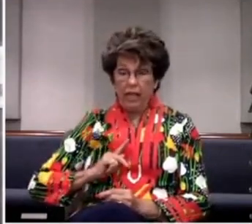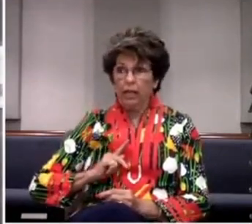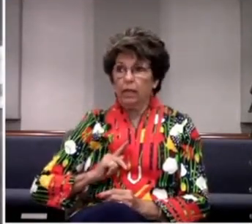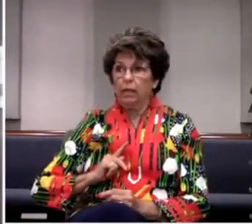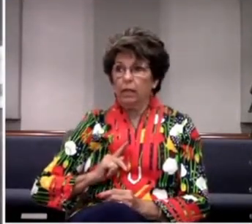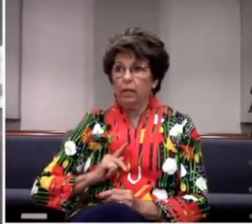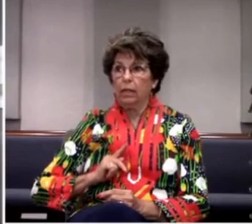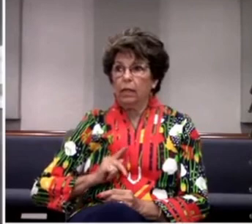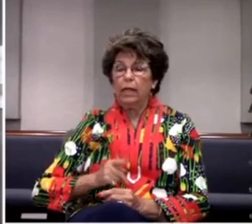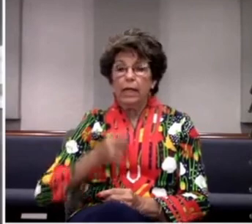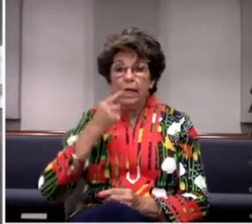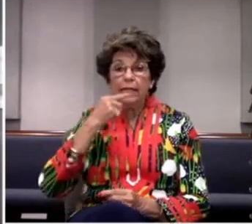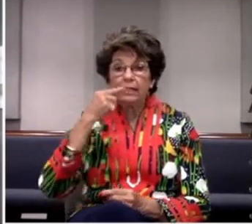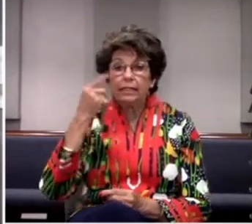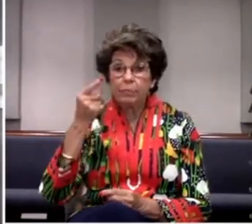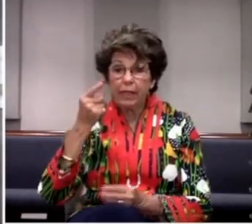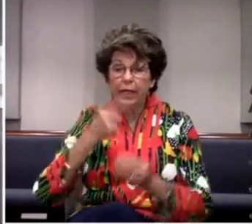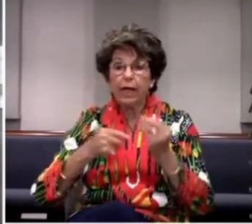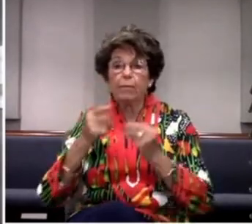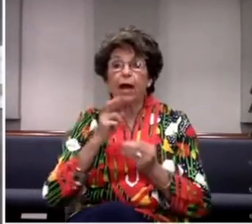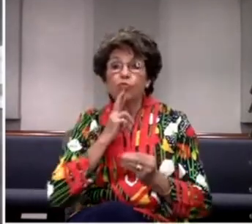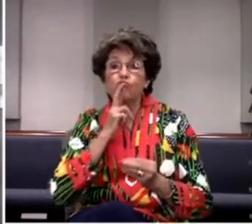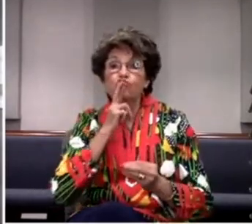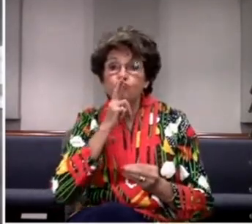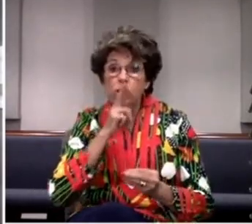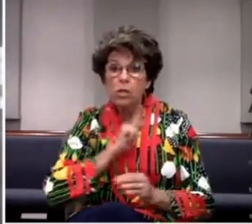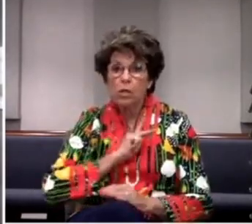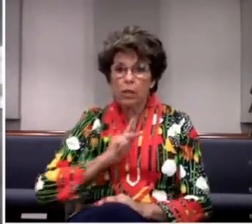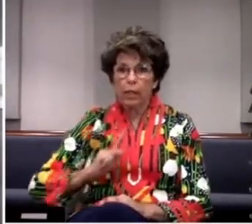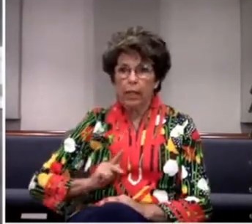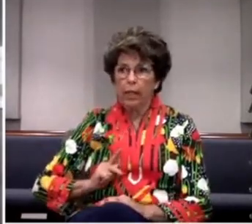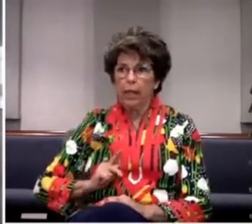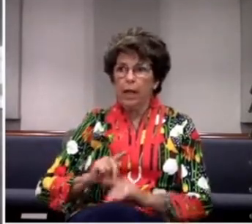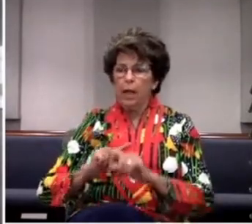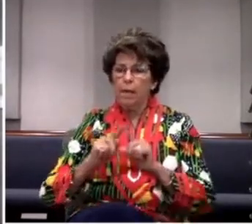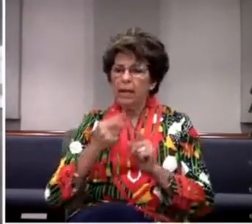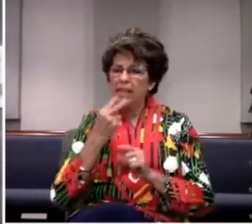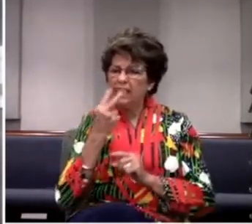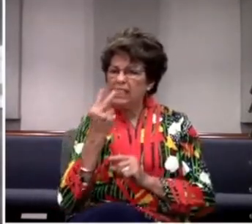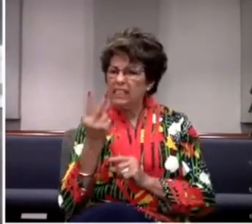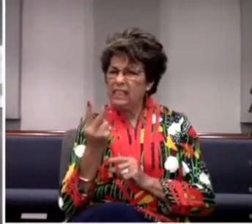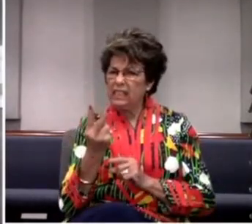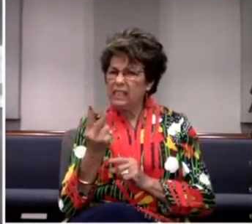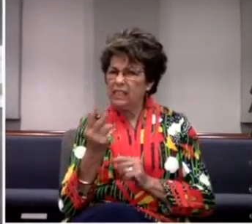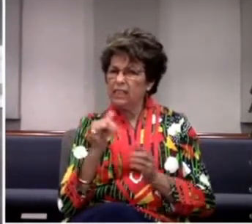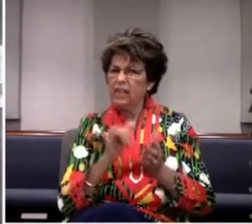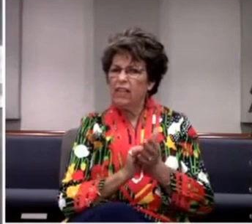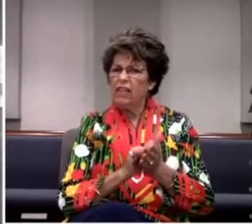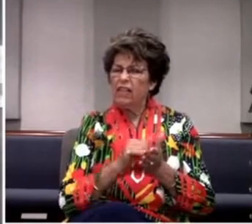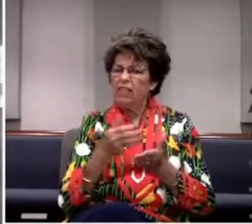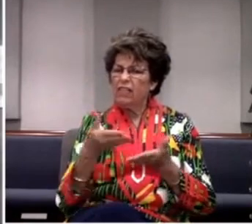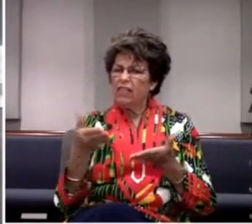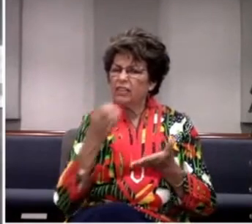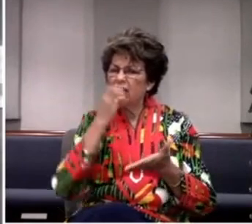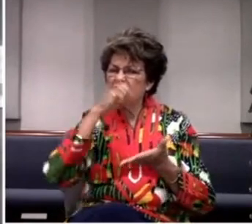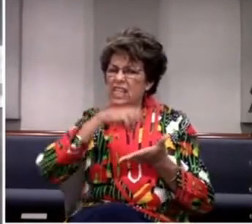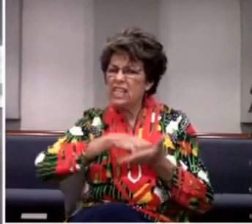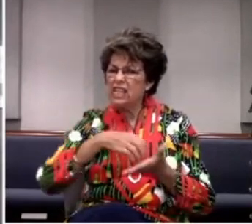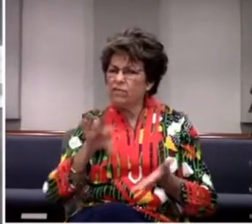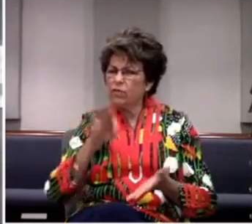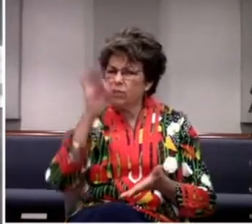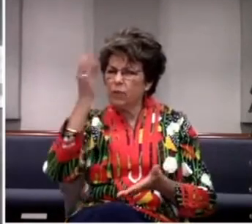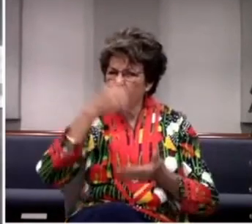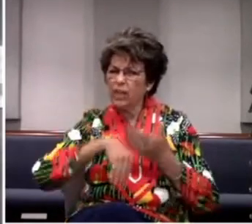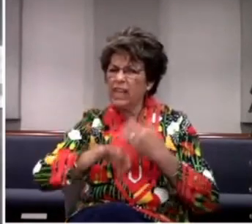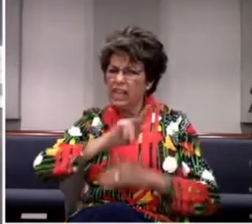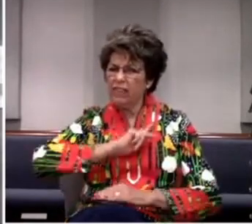real king and his suffering he's about to have. But he sees the motivation or that wicked spirit that is in him. He even calls him